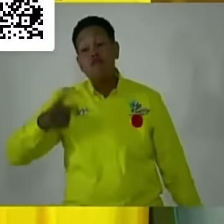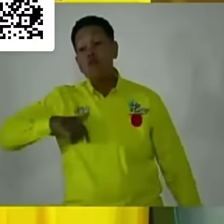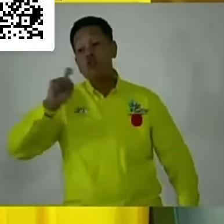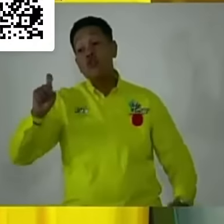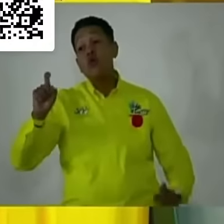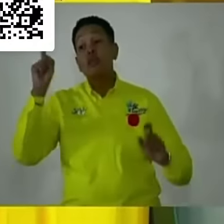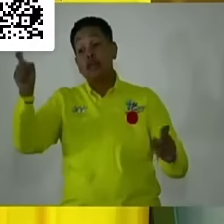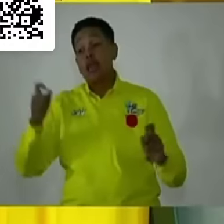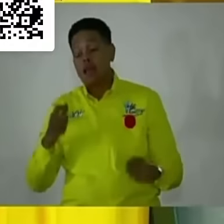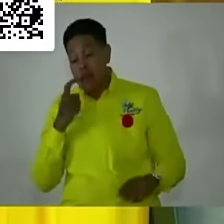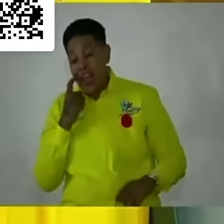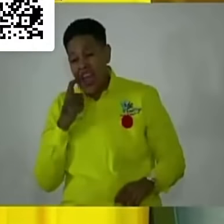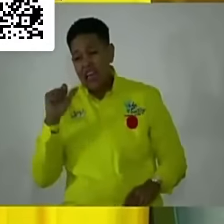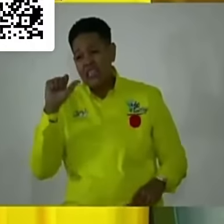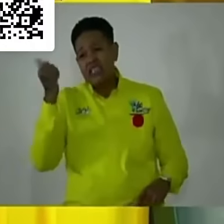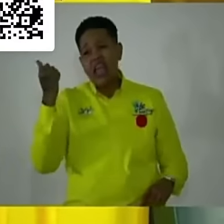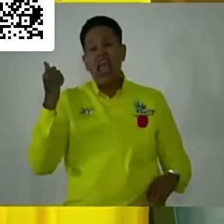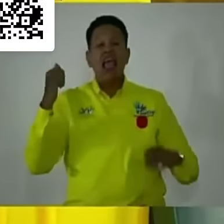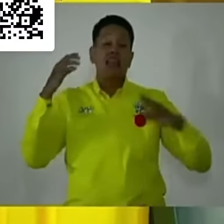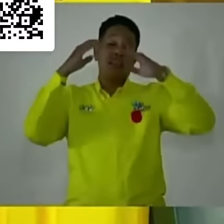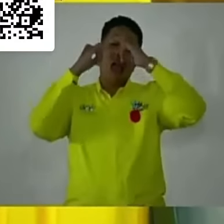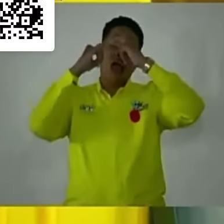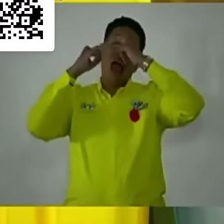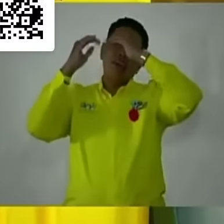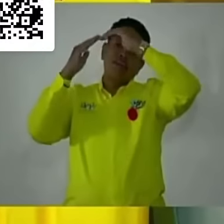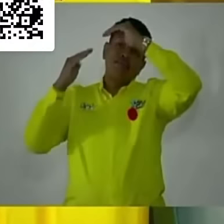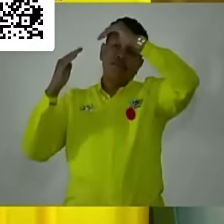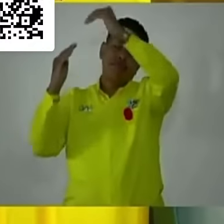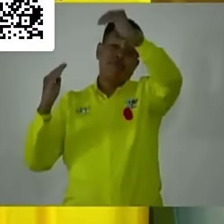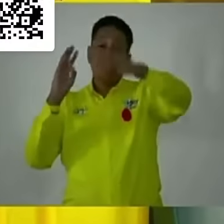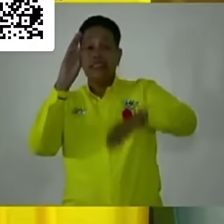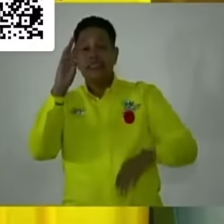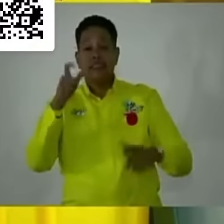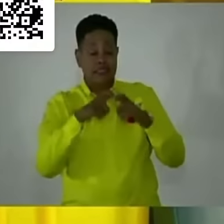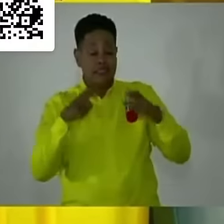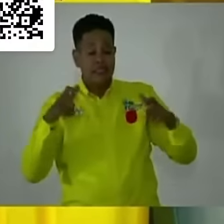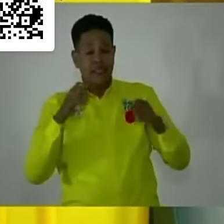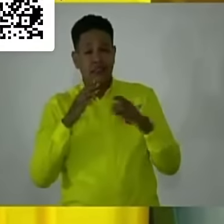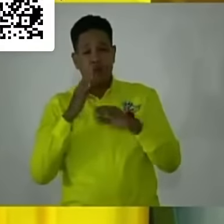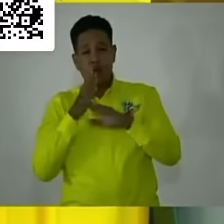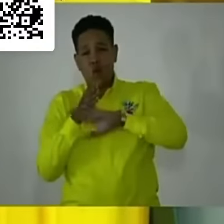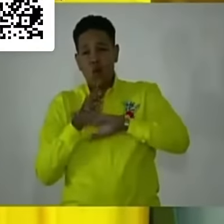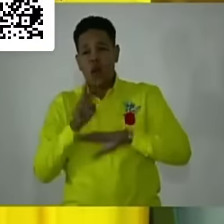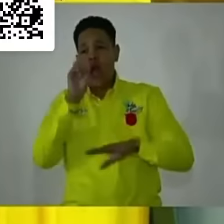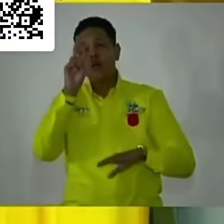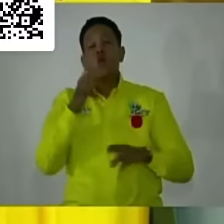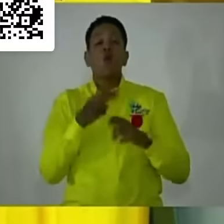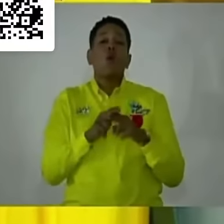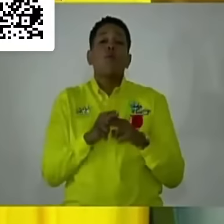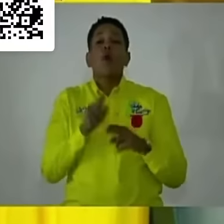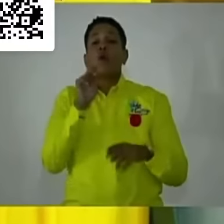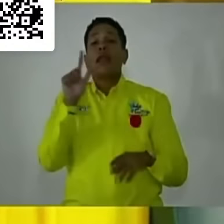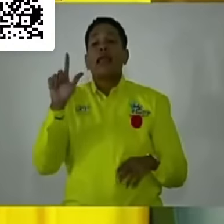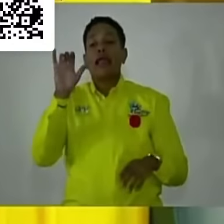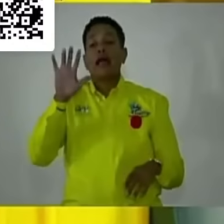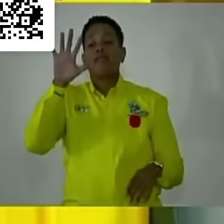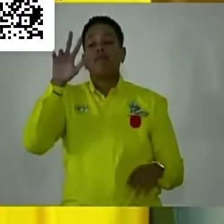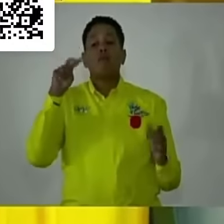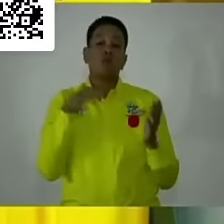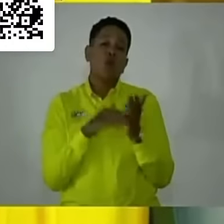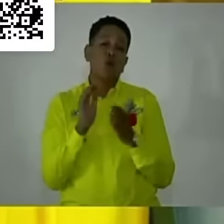give 10 sheets of zinc, 6 pieces a lot, and 2 pounds a nail, that's